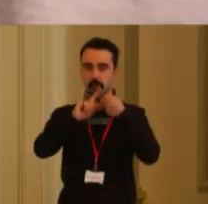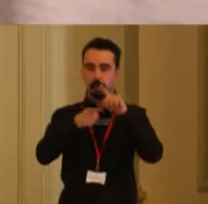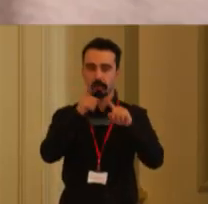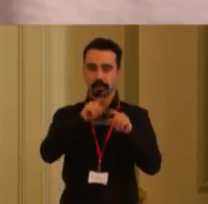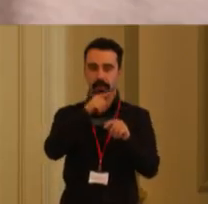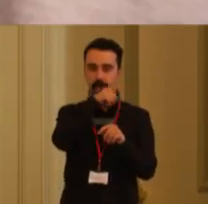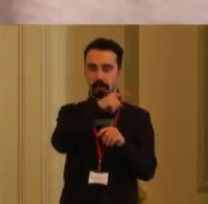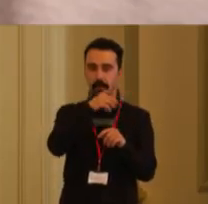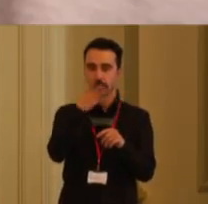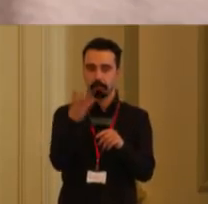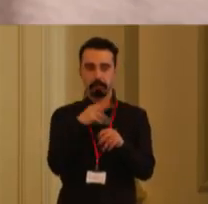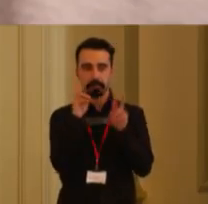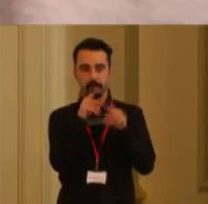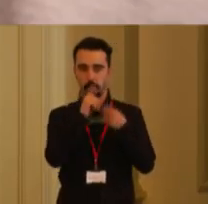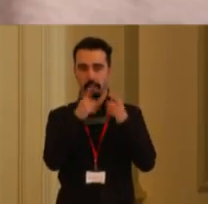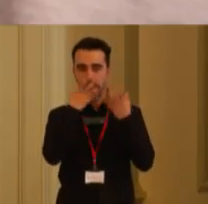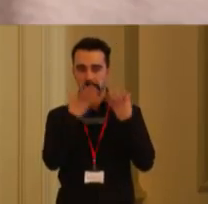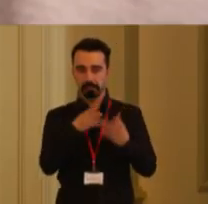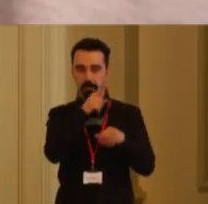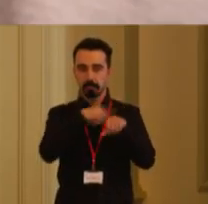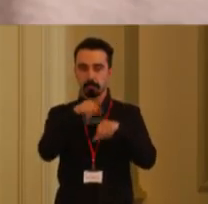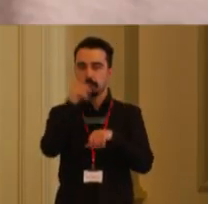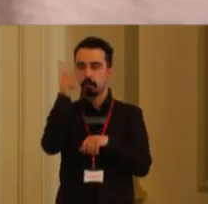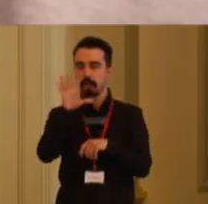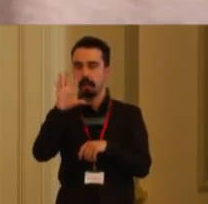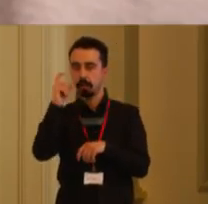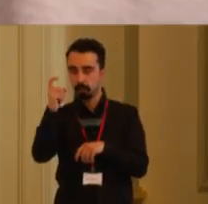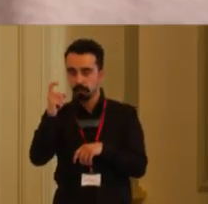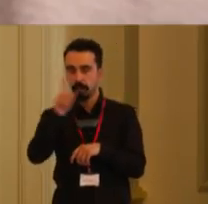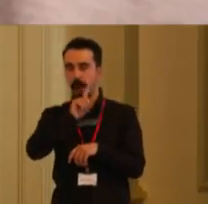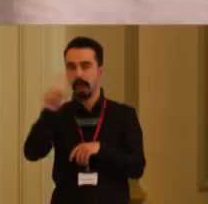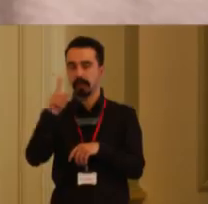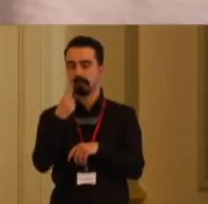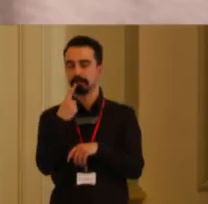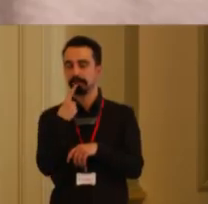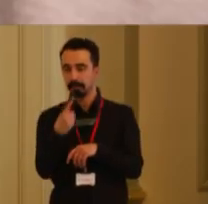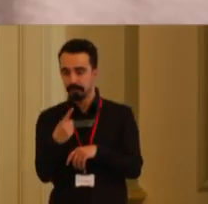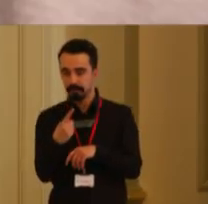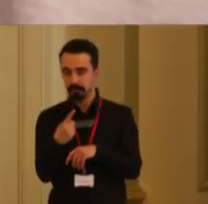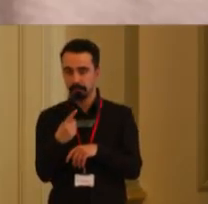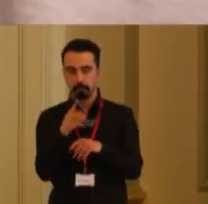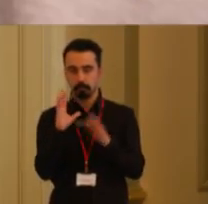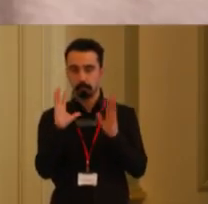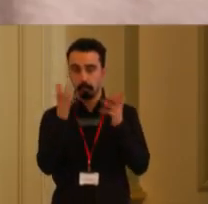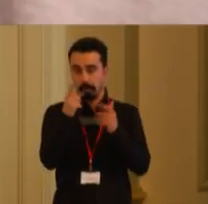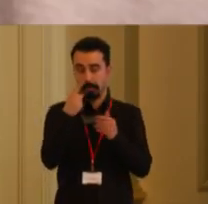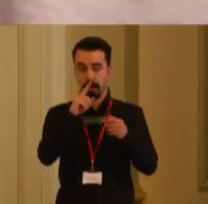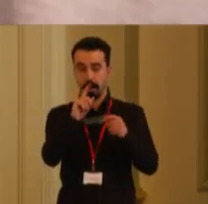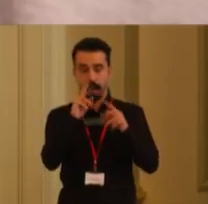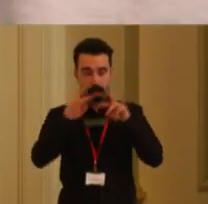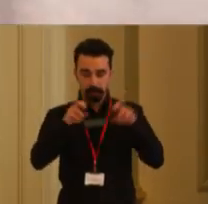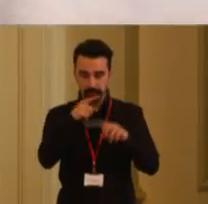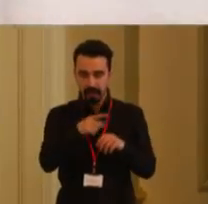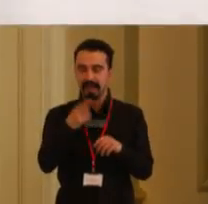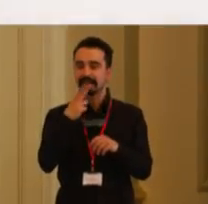And especially when we think about the political agenda of the time we conducted this survey, only 39% said no to